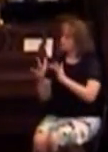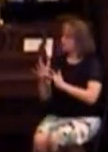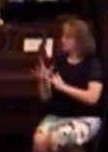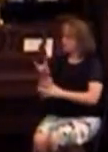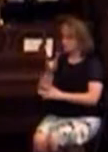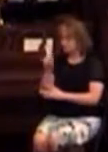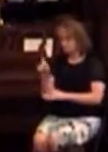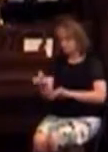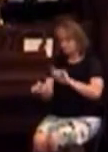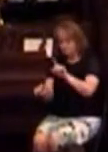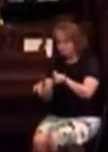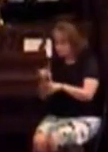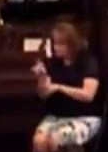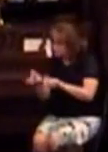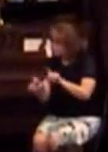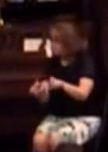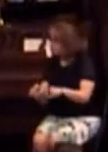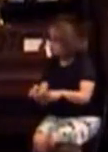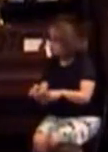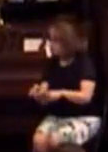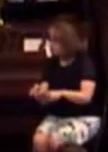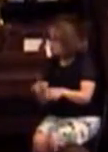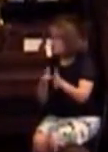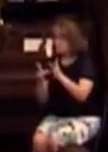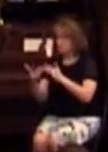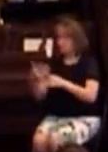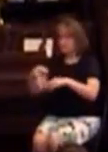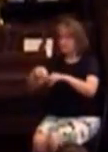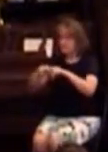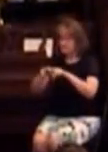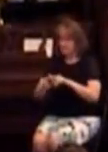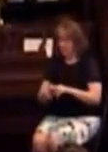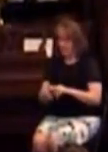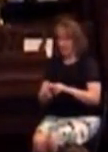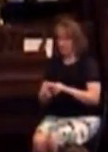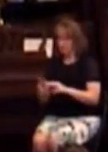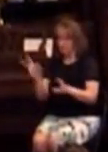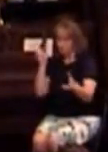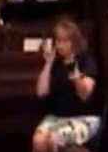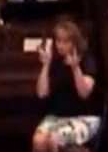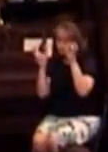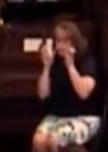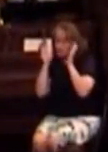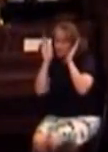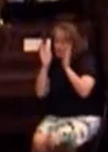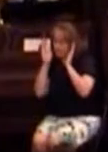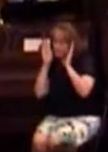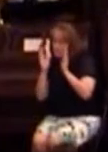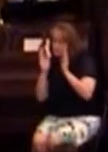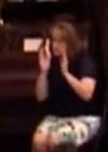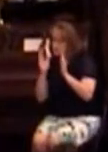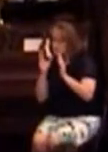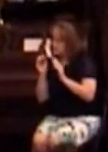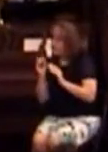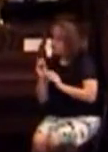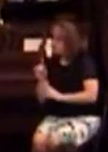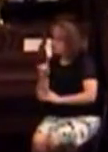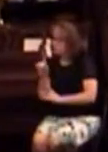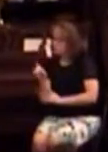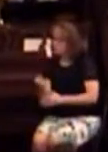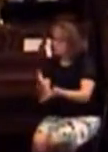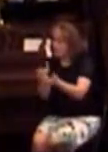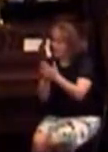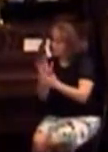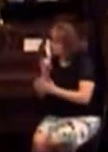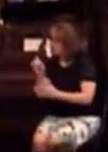leaders, listening to them and asking questions. I really appreciate good